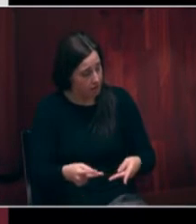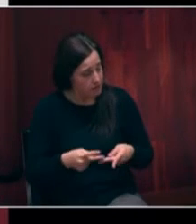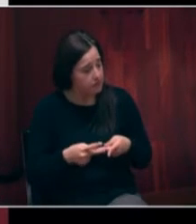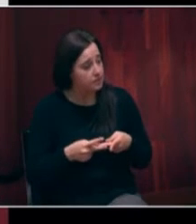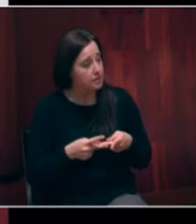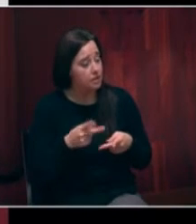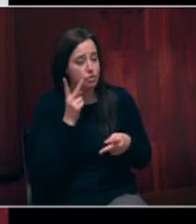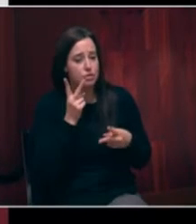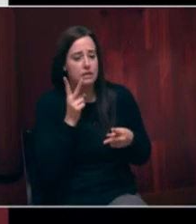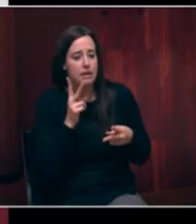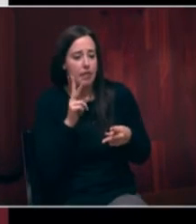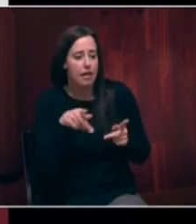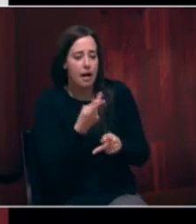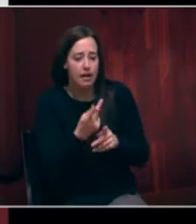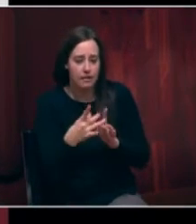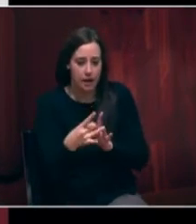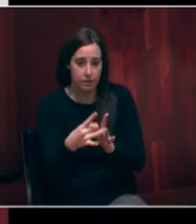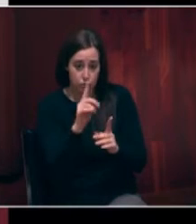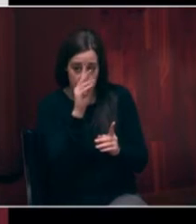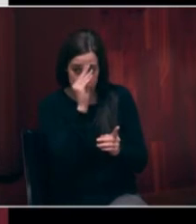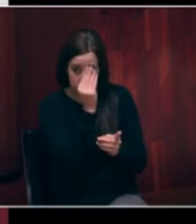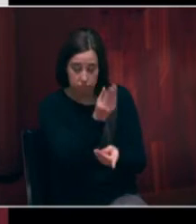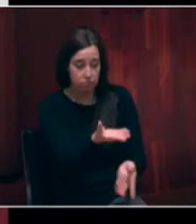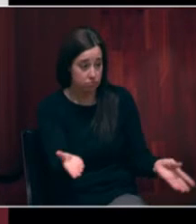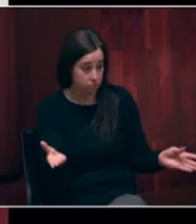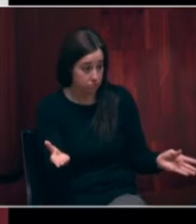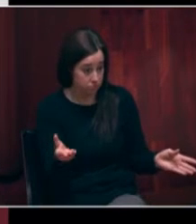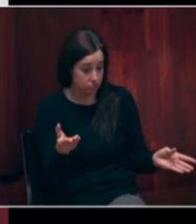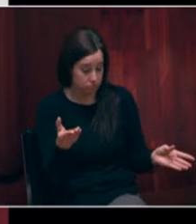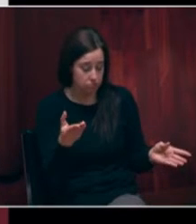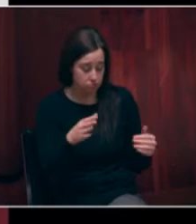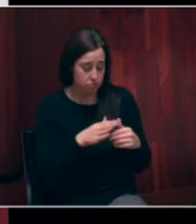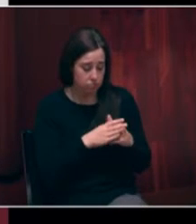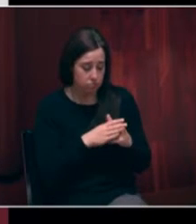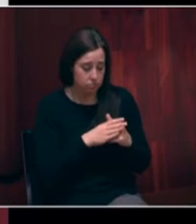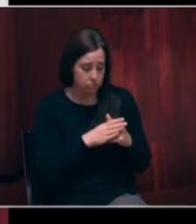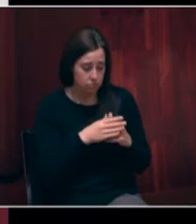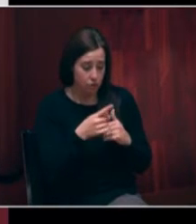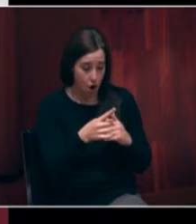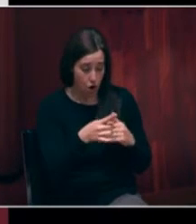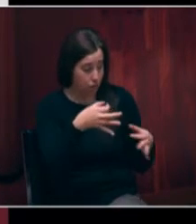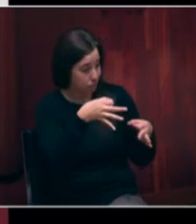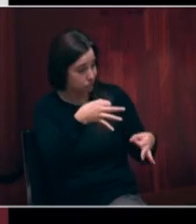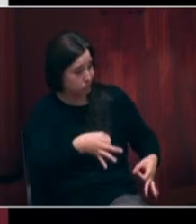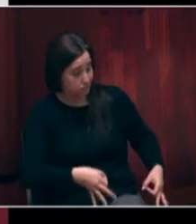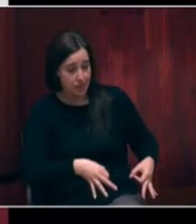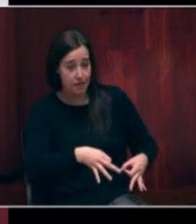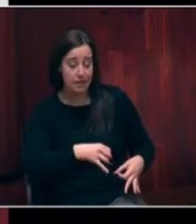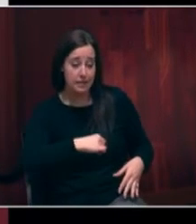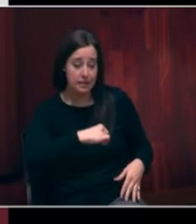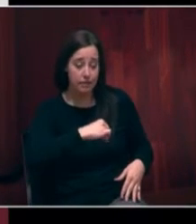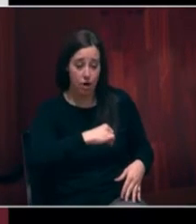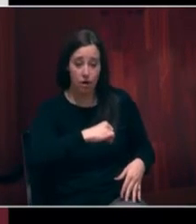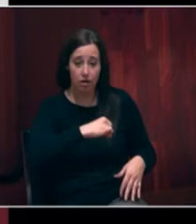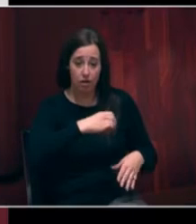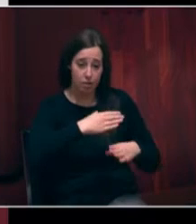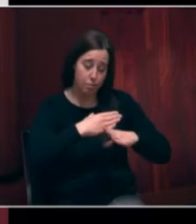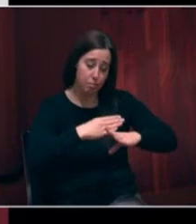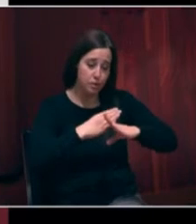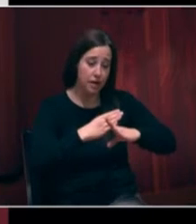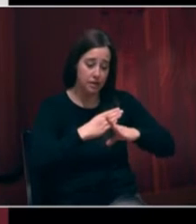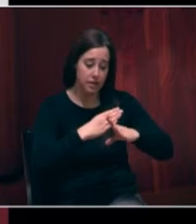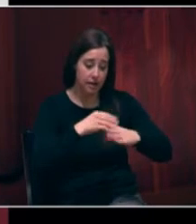see what type of guidance you're giving to these entities. You know, are you prescribing safeguarding measures through your agreements, because there's one key